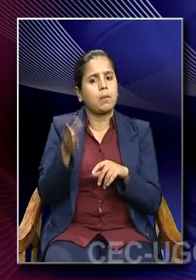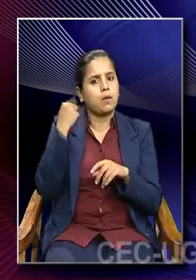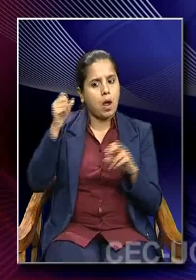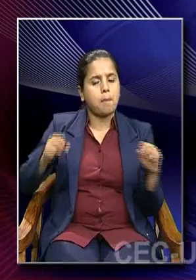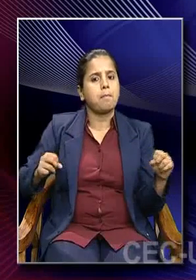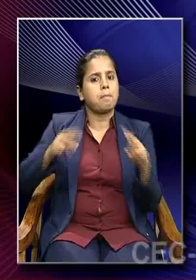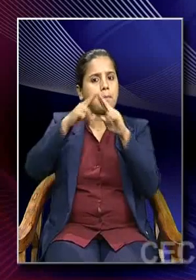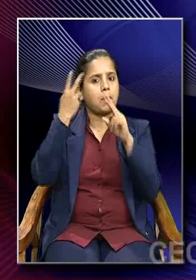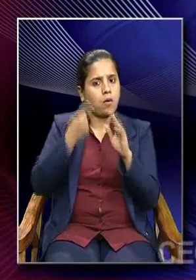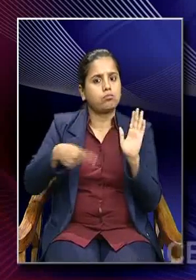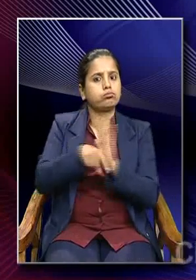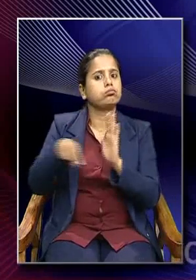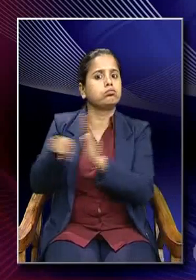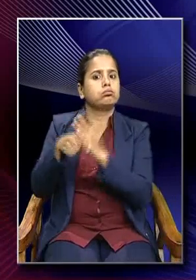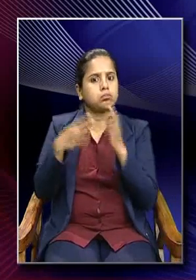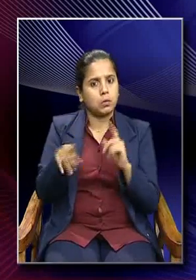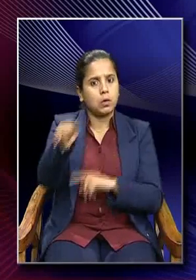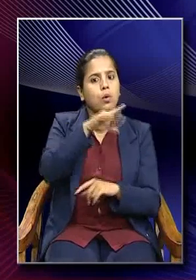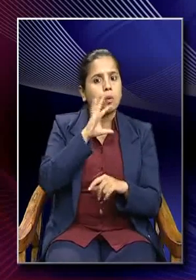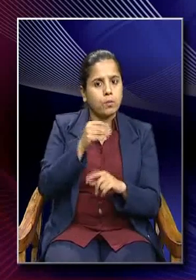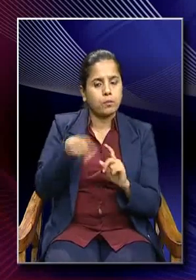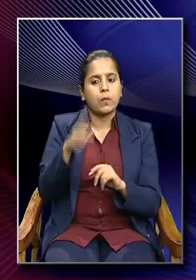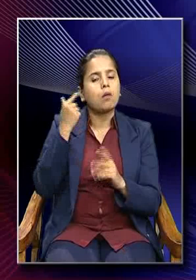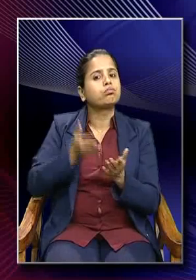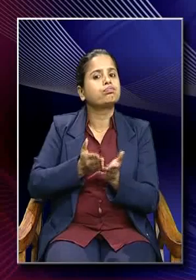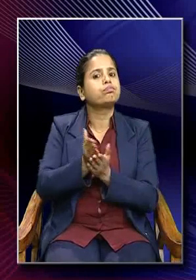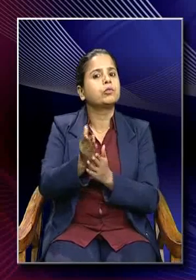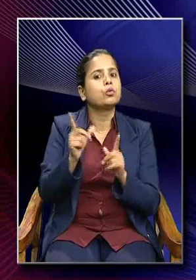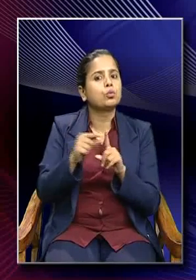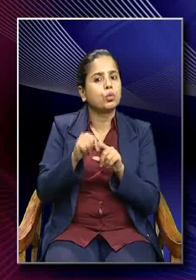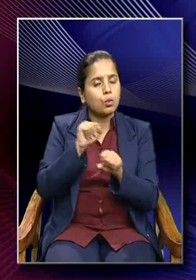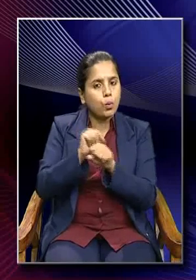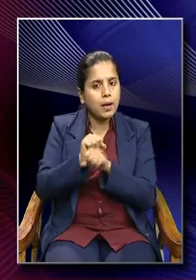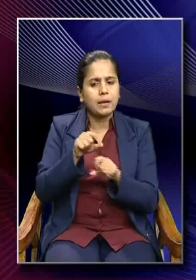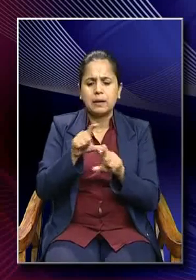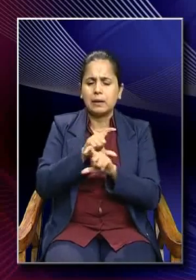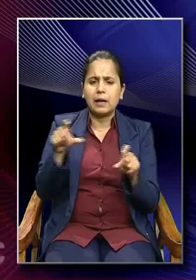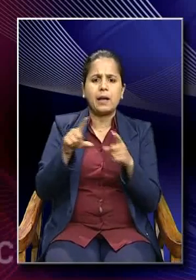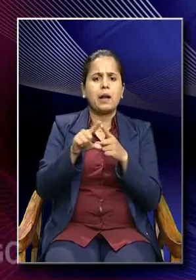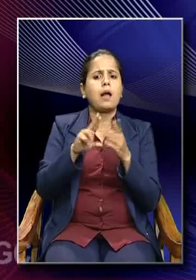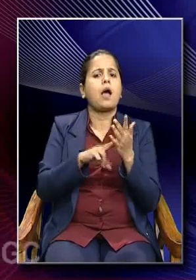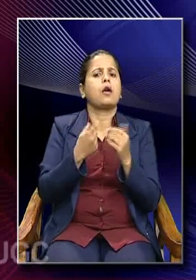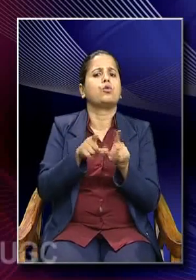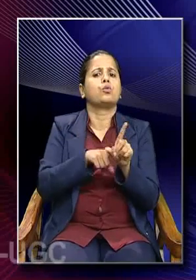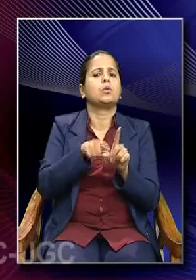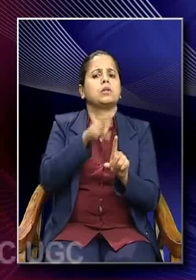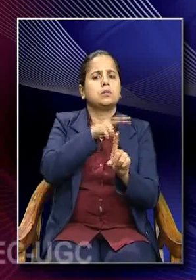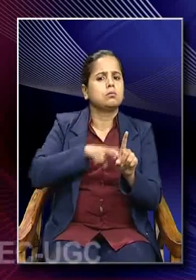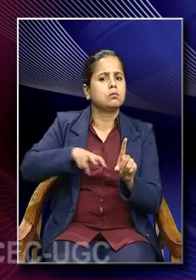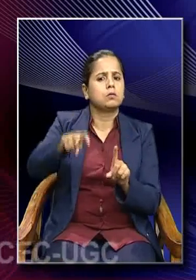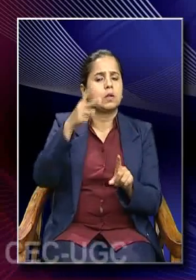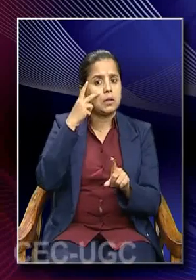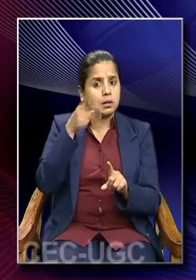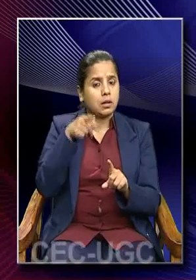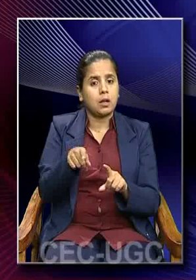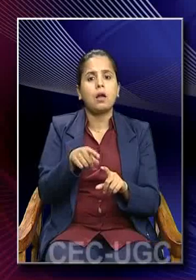it has already been walking on the path of clean energy transition, and this calls for energy